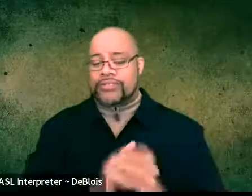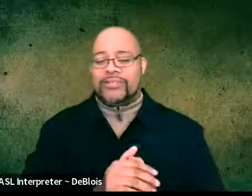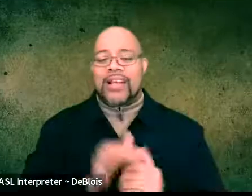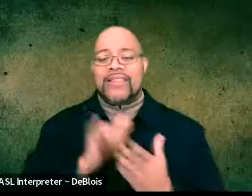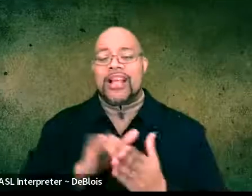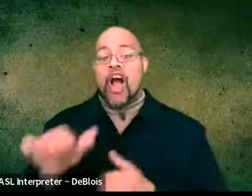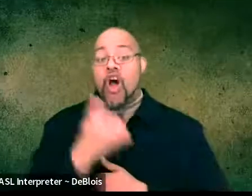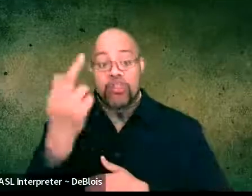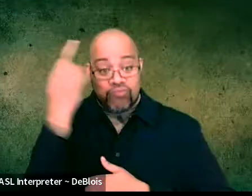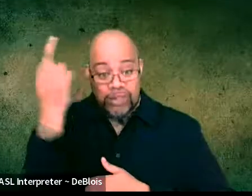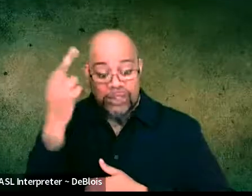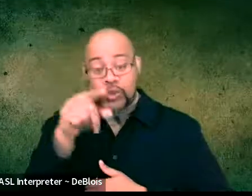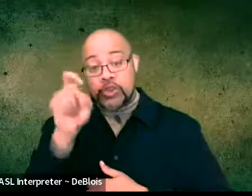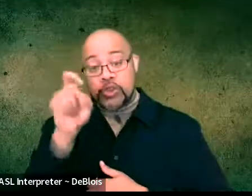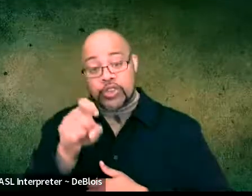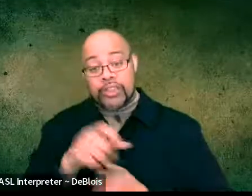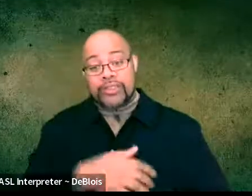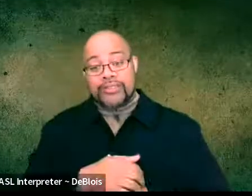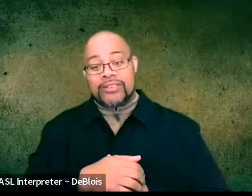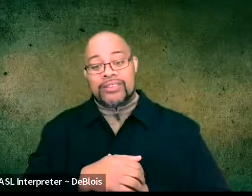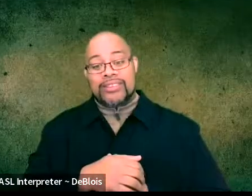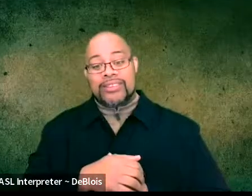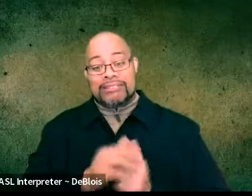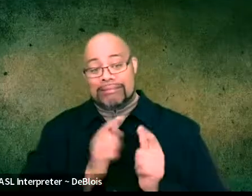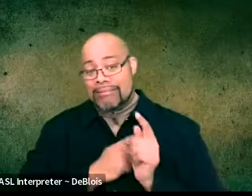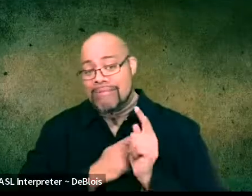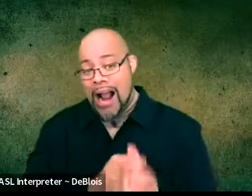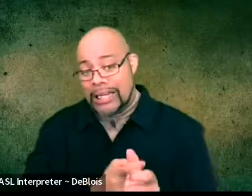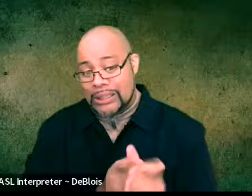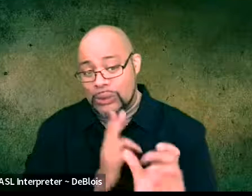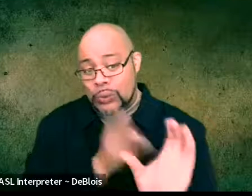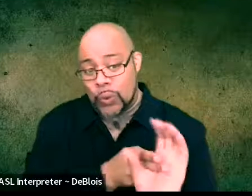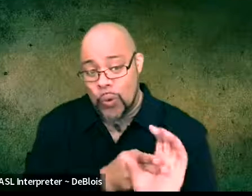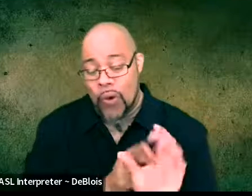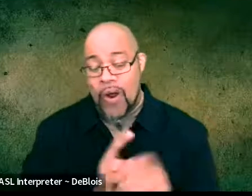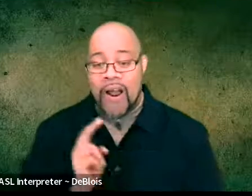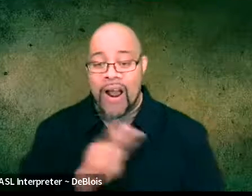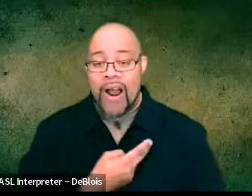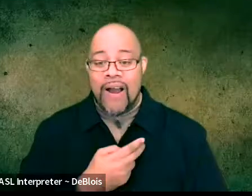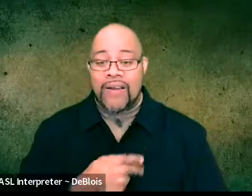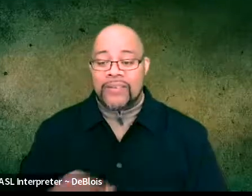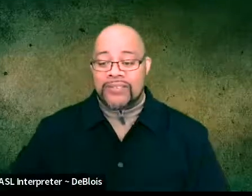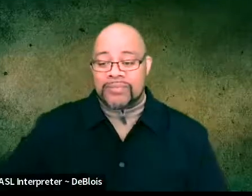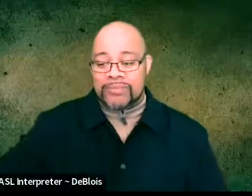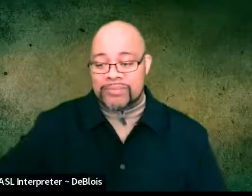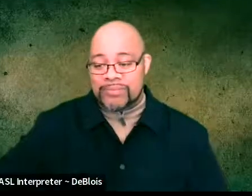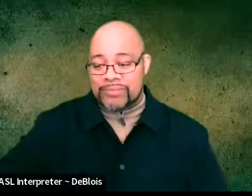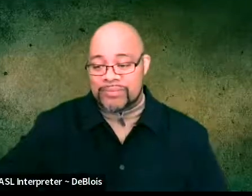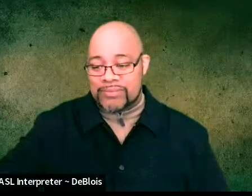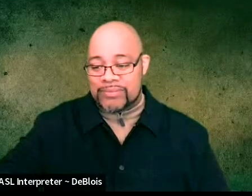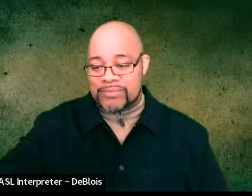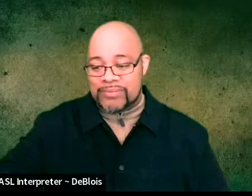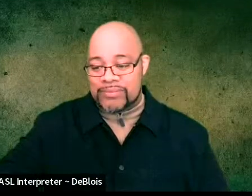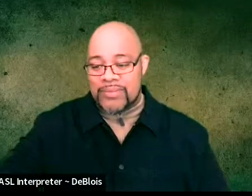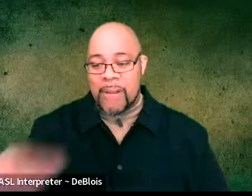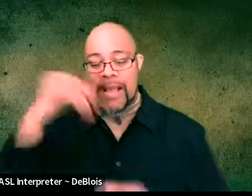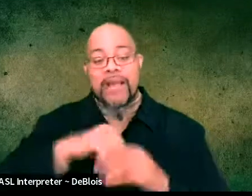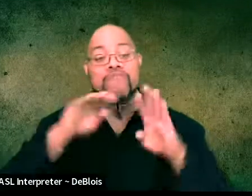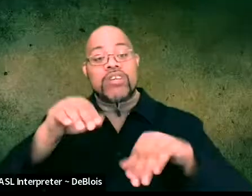is another reason you should be running to join our Black and Marine Science,